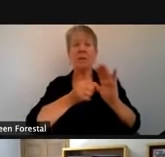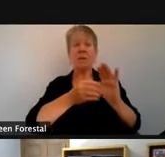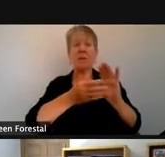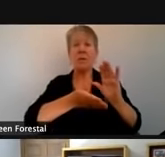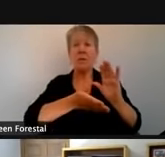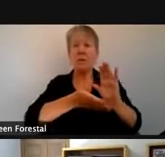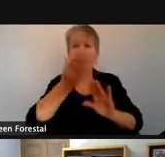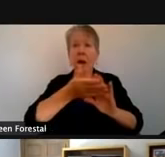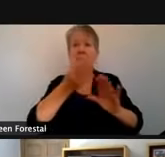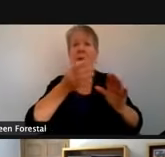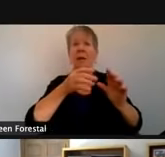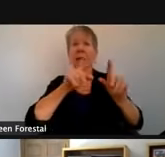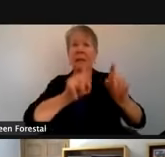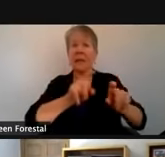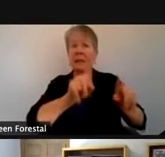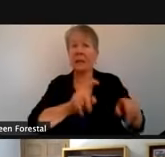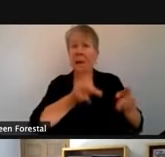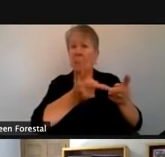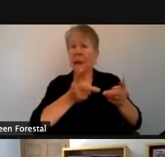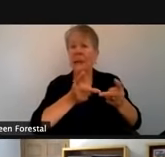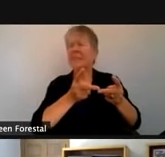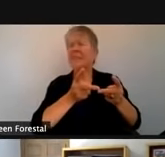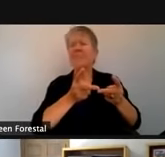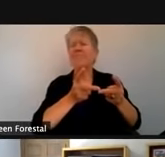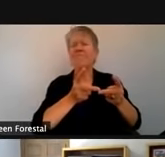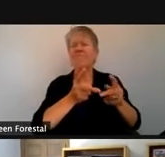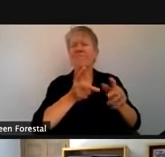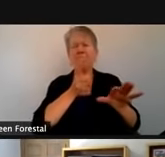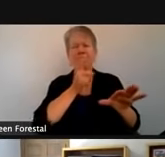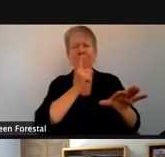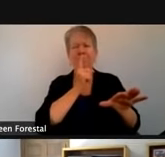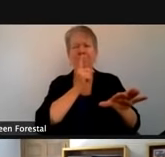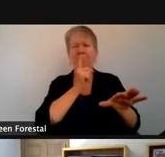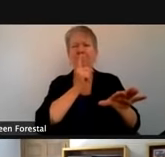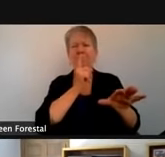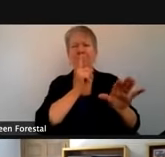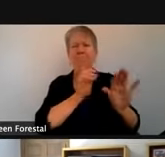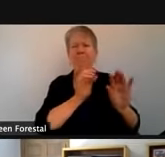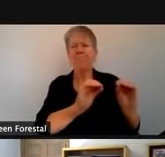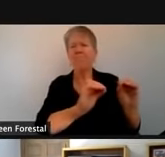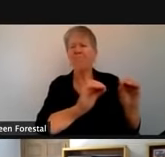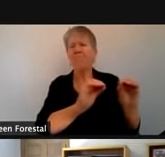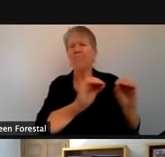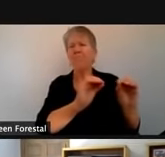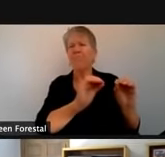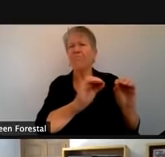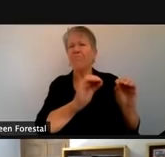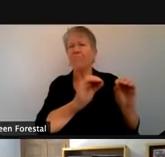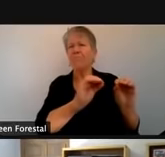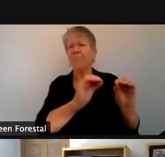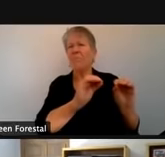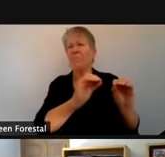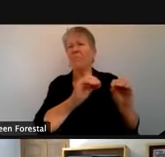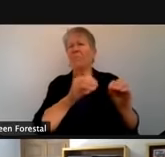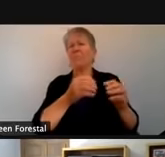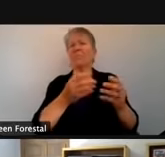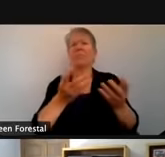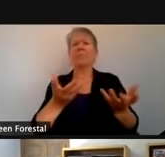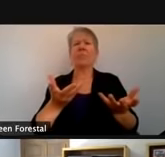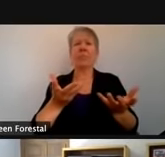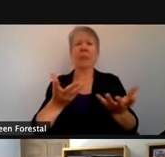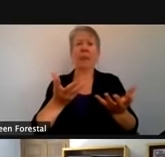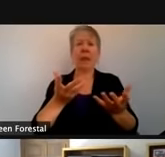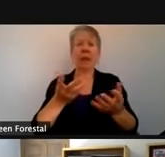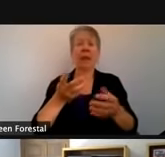facilities, but in addition to the capacities that we already have, getting the Binax tests as we are doing, and Pat